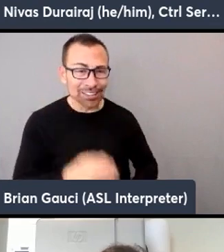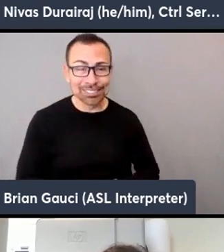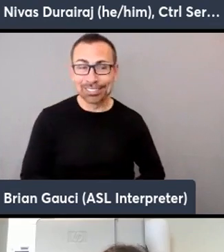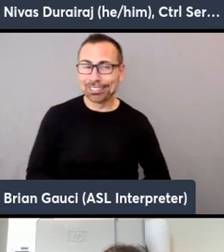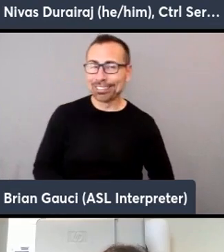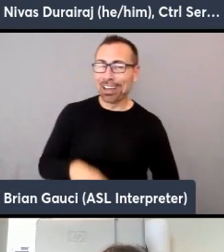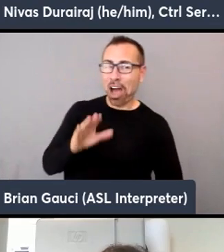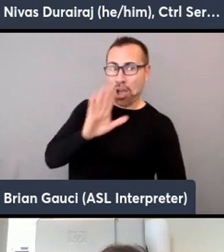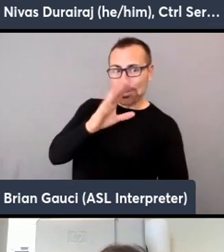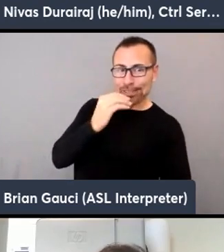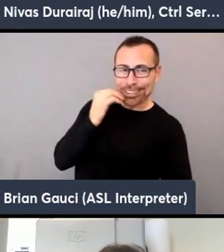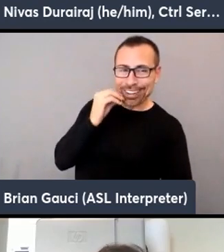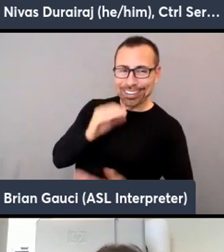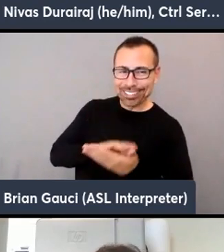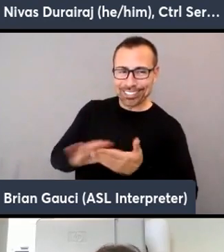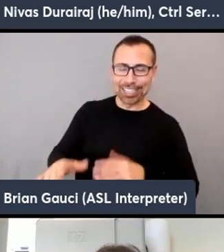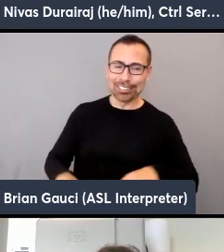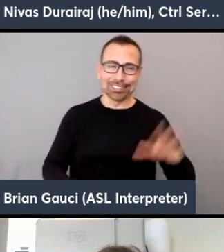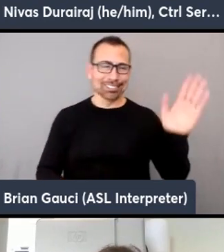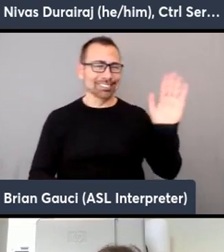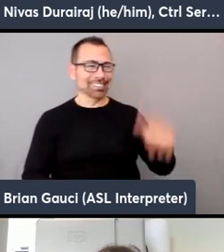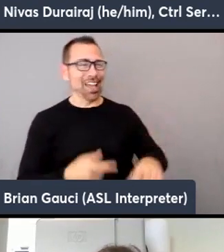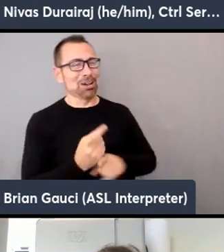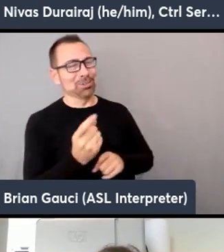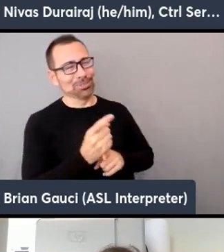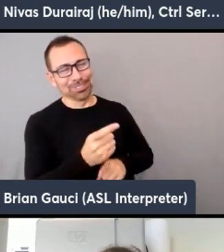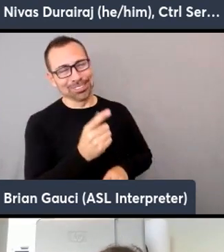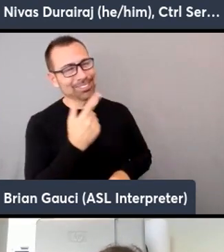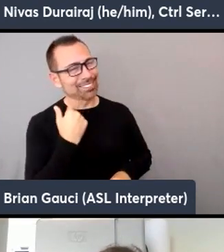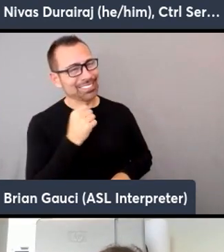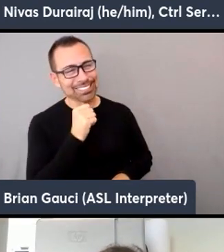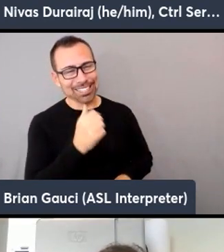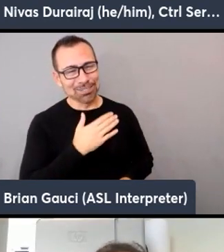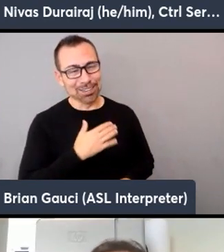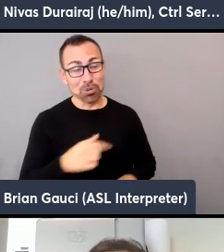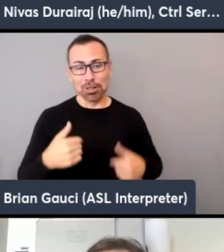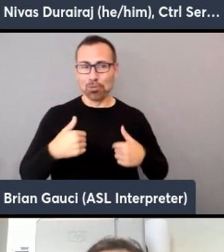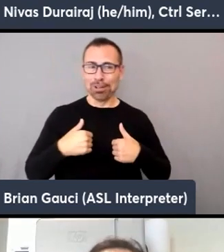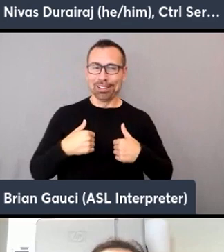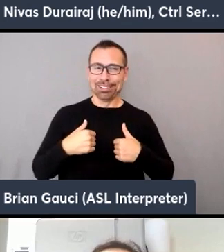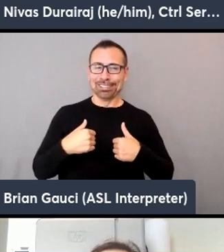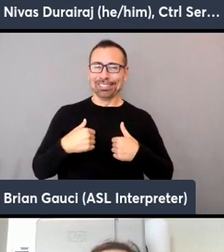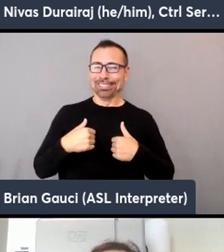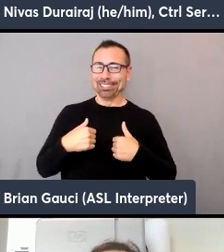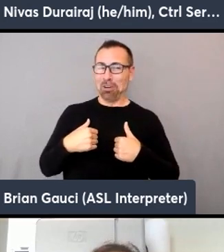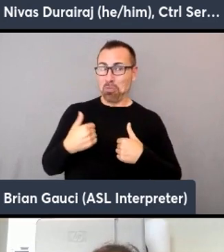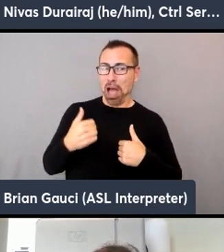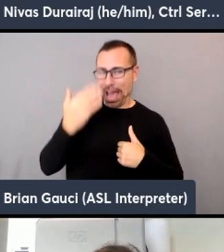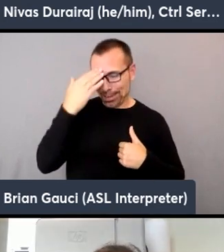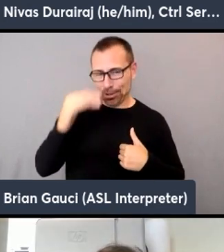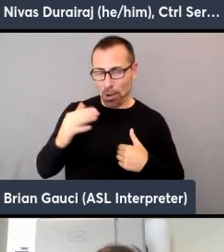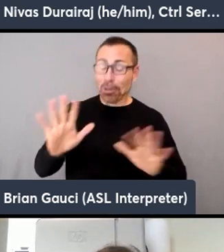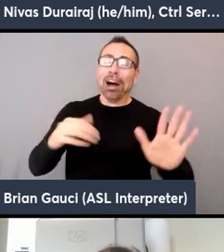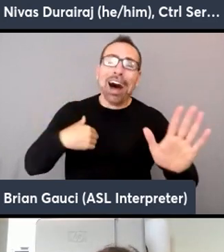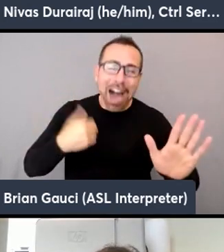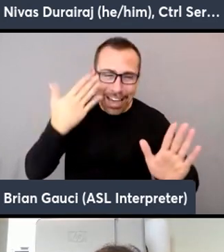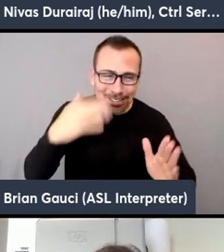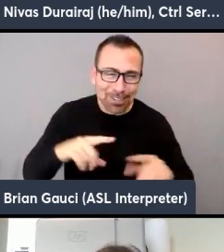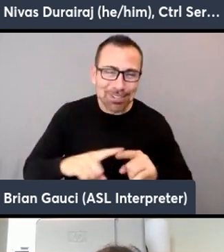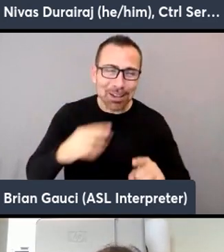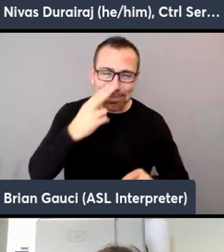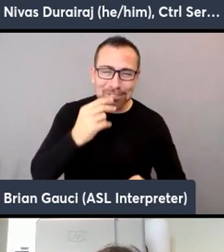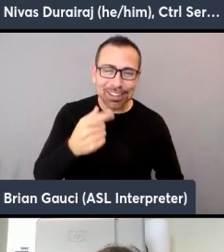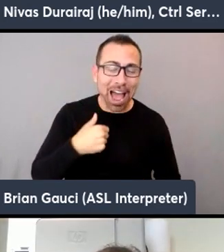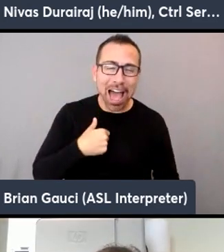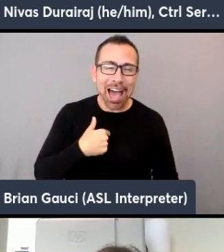I'm joking. I know. Or that I don't know, but hey, you don't, that would be funny. I don't know anything.